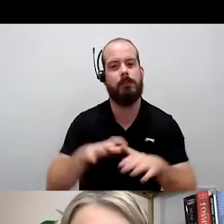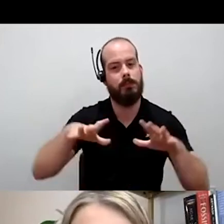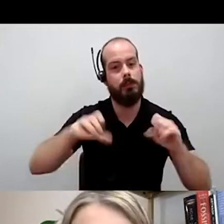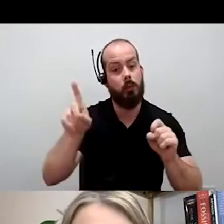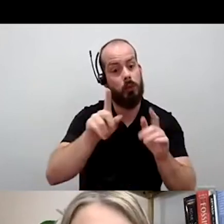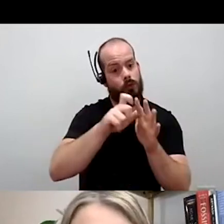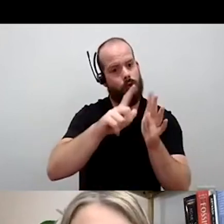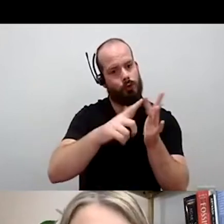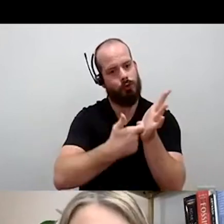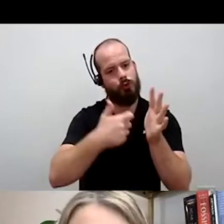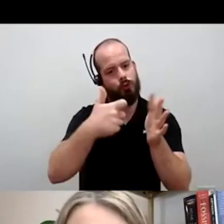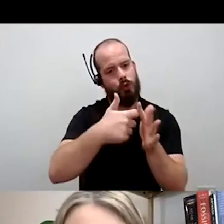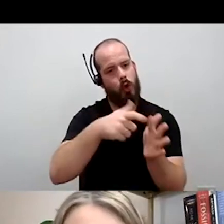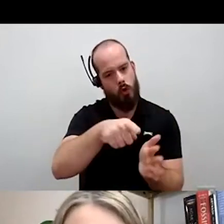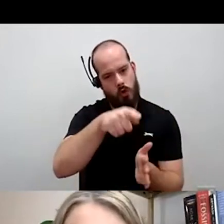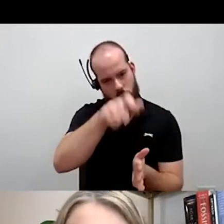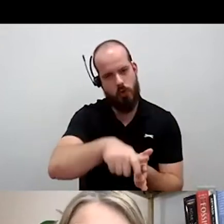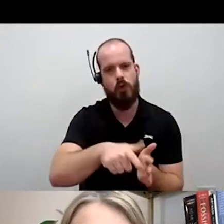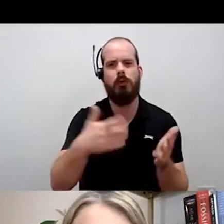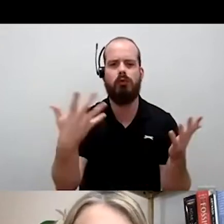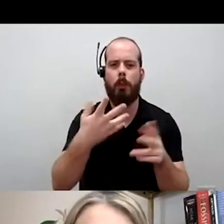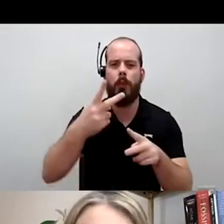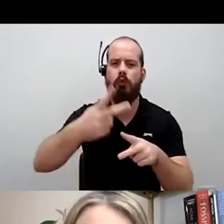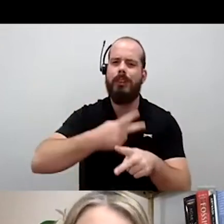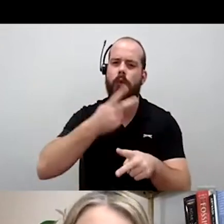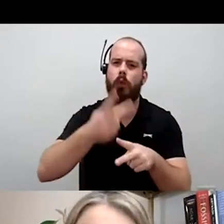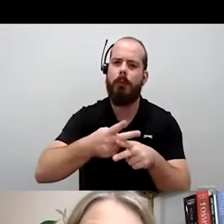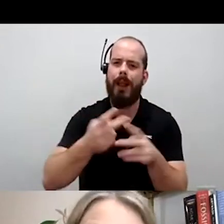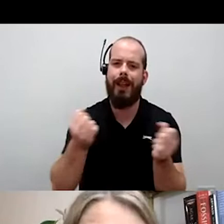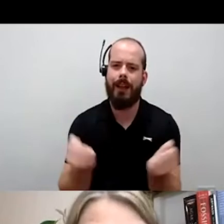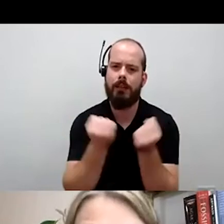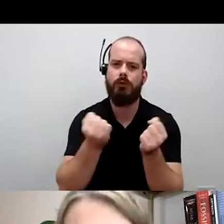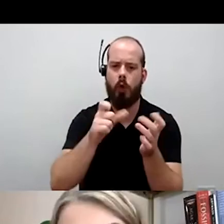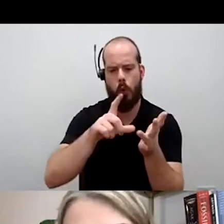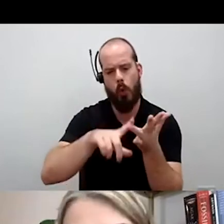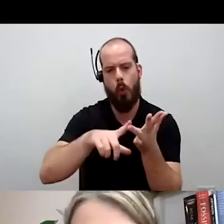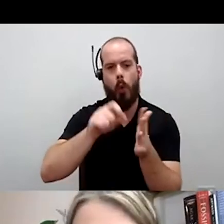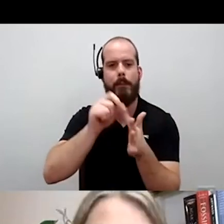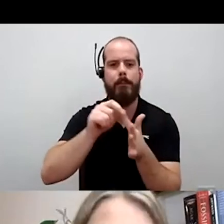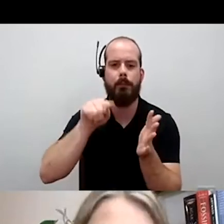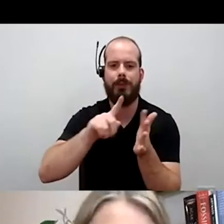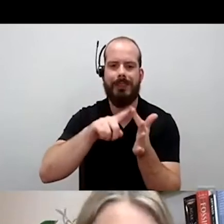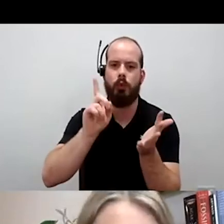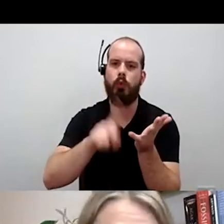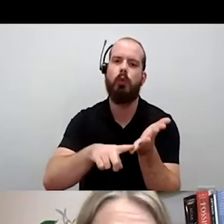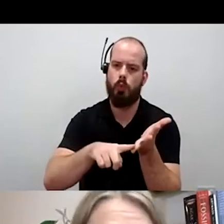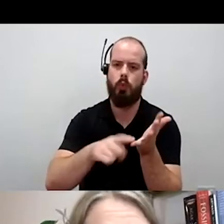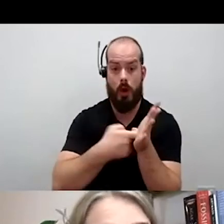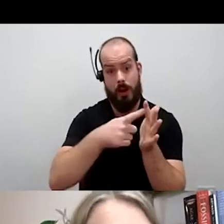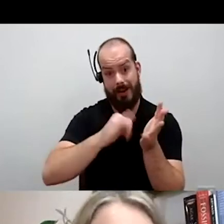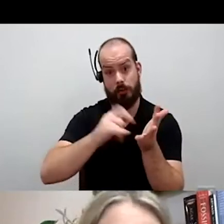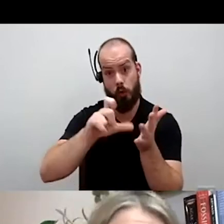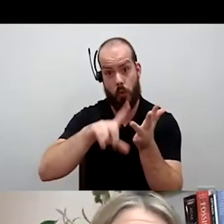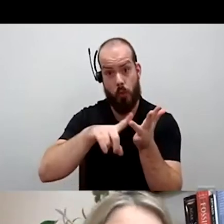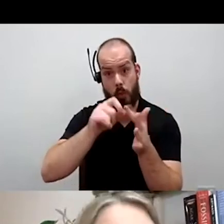Dirk from the Renewable Energy Society Co-op.eu. Dirk van Tisken